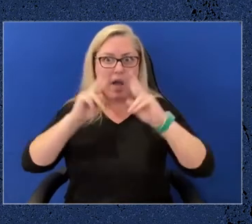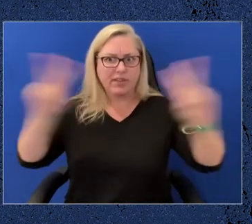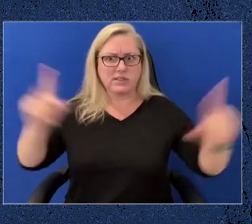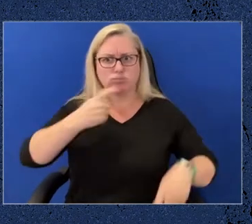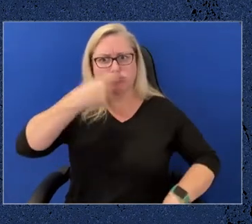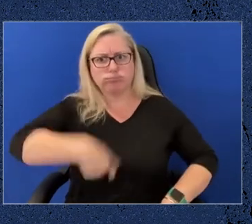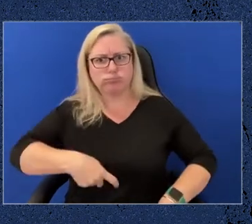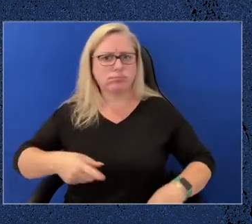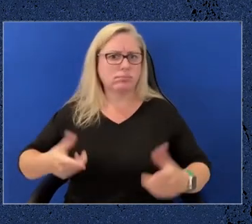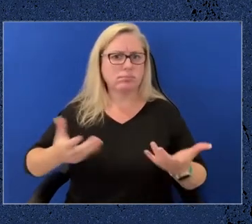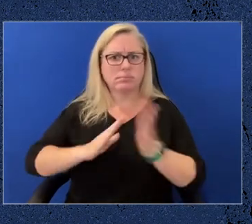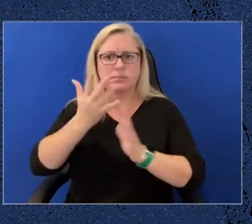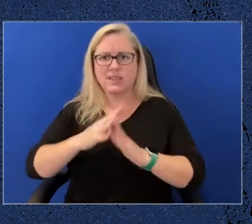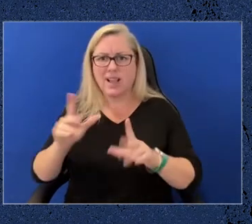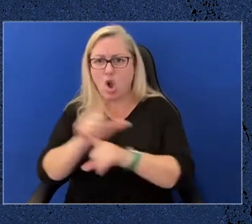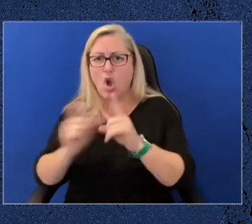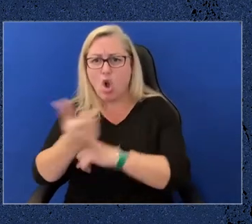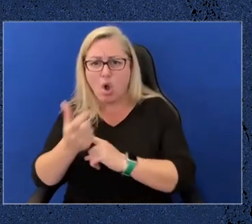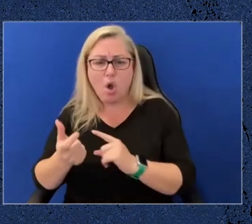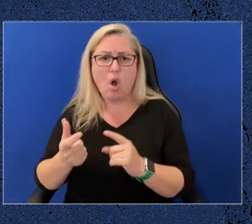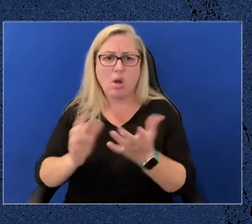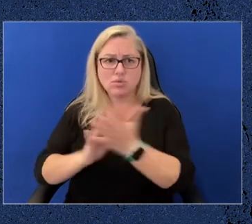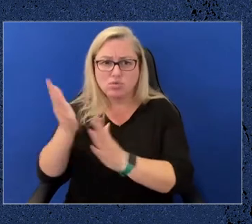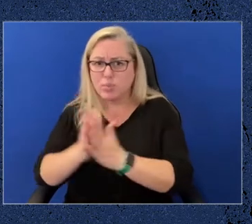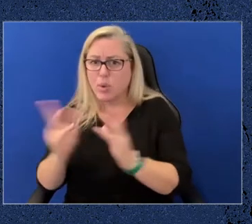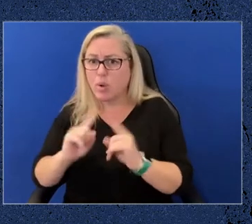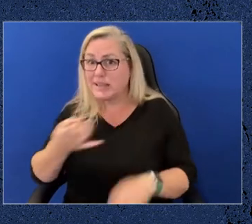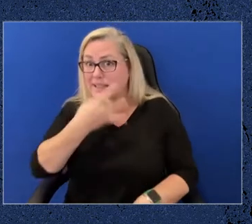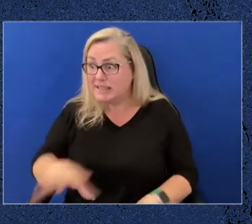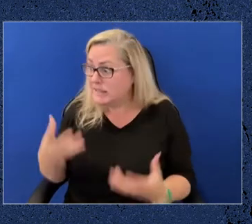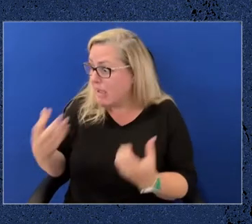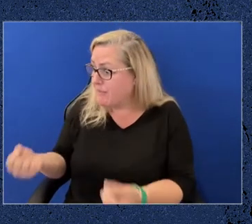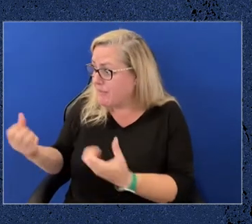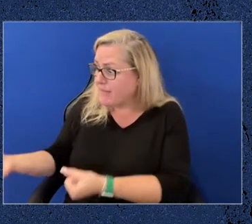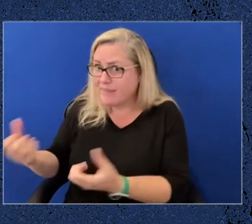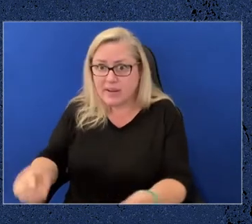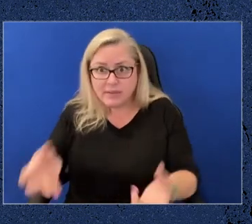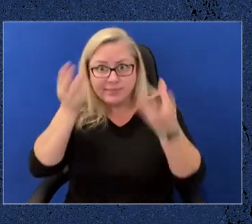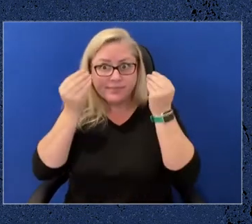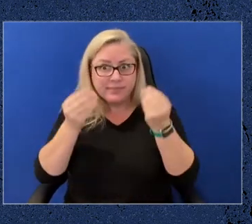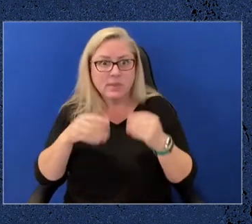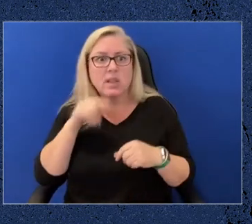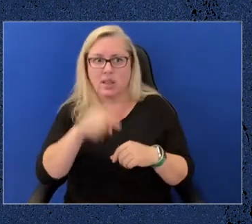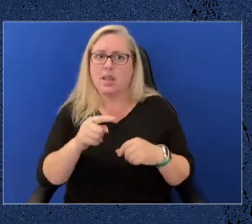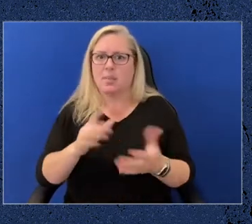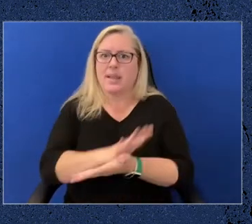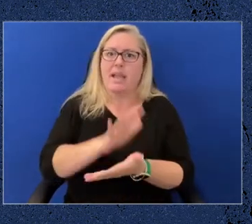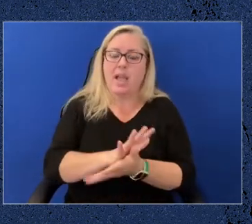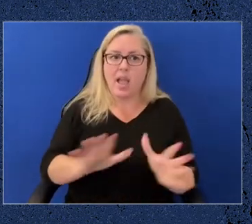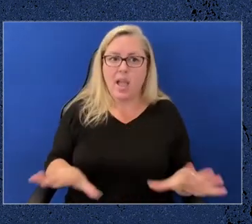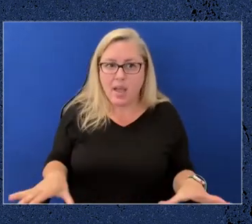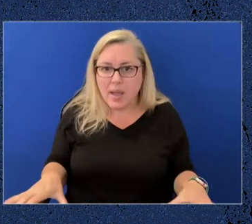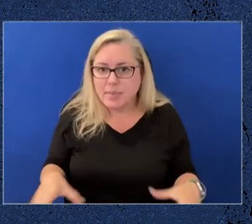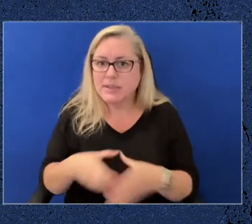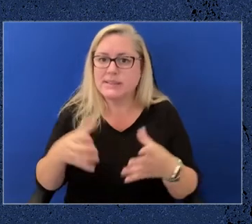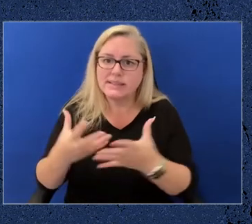what's going on here? You see a cultural burn and our kids are there, you know, but it's all, I'd be more happy and safer with mulch. Very low and slow when I've seen